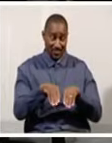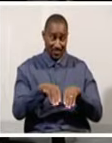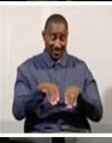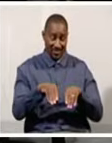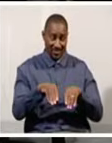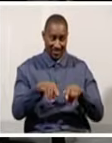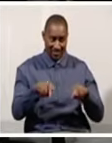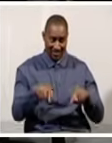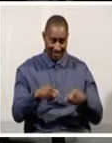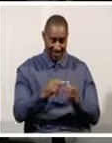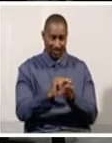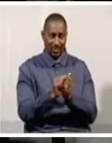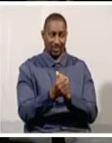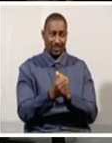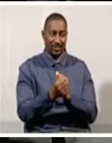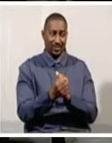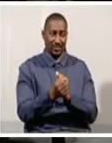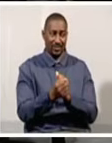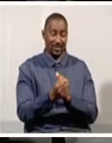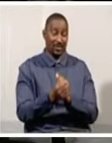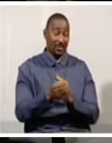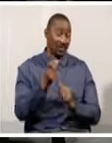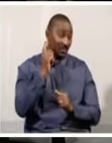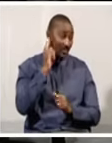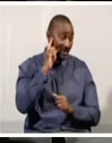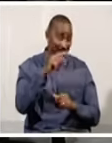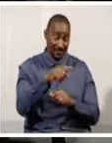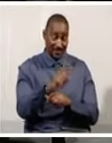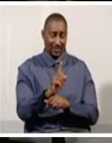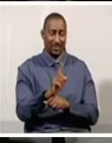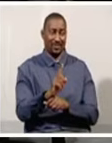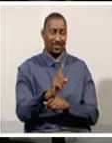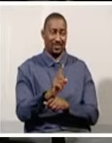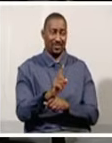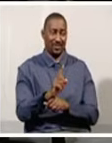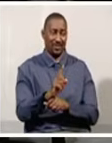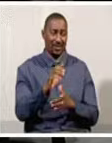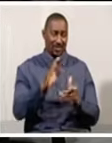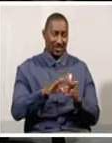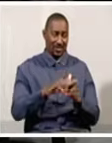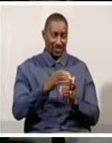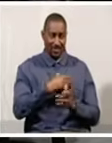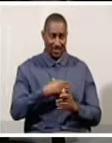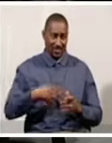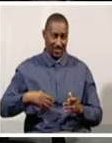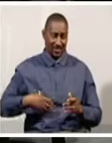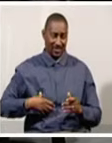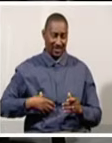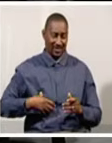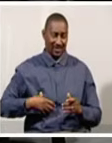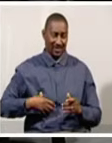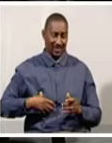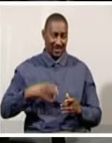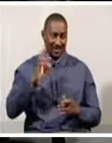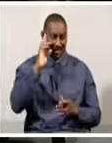first. Mm. We don't start, not the first time that you're talking about the president, but when you heard the news first, where were you and what was your initial reaction and thinking